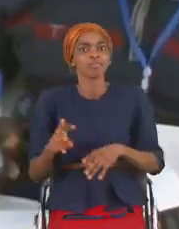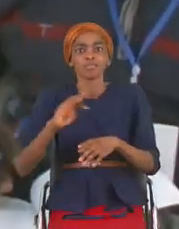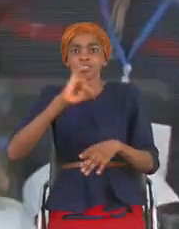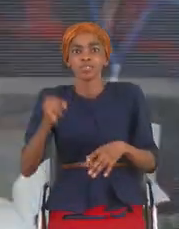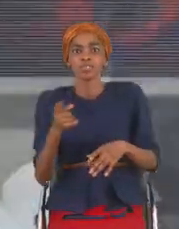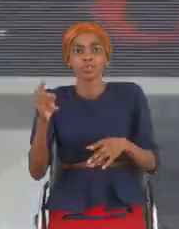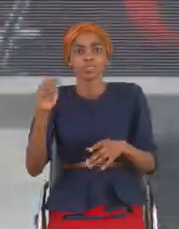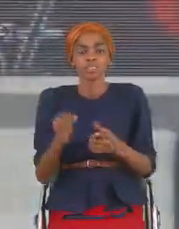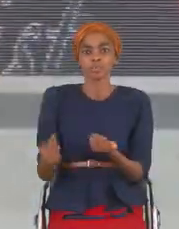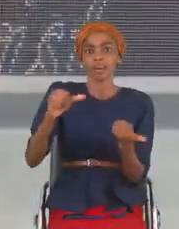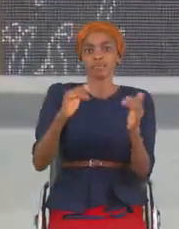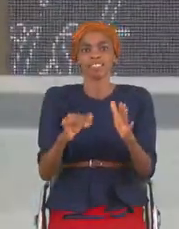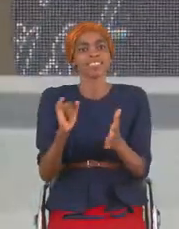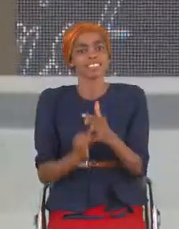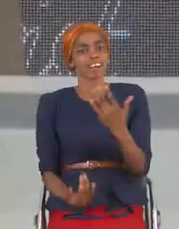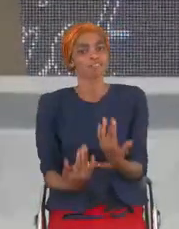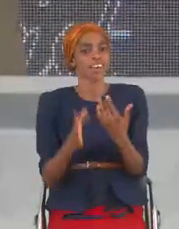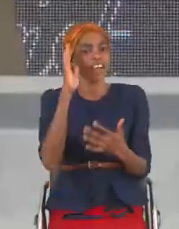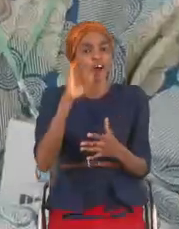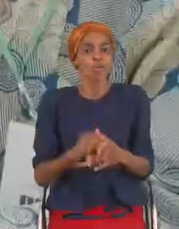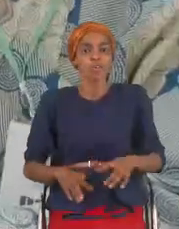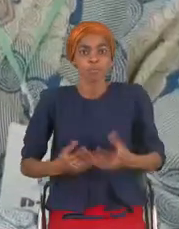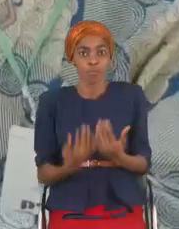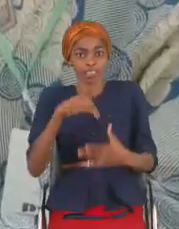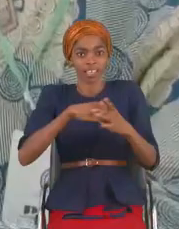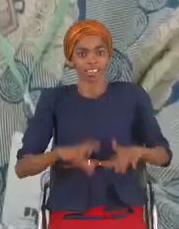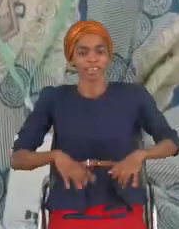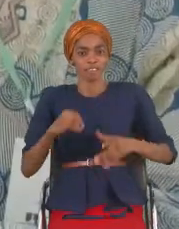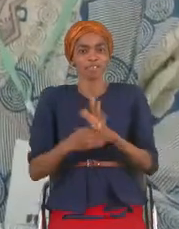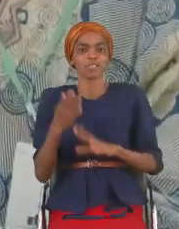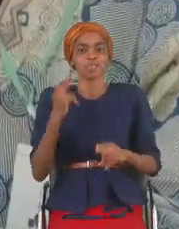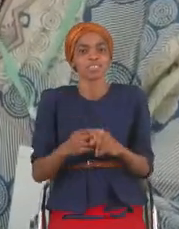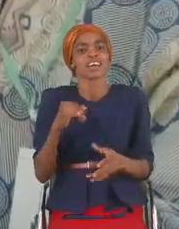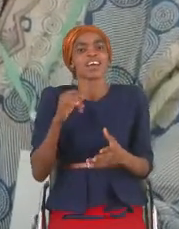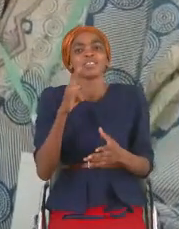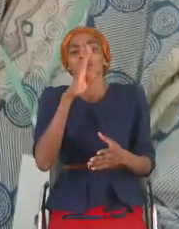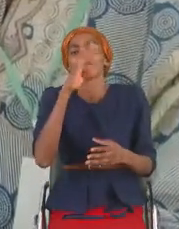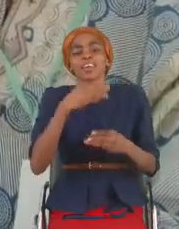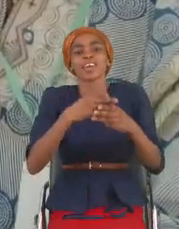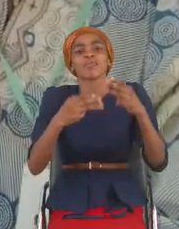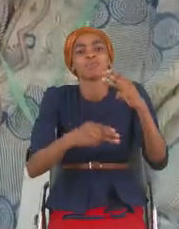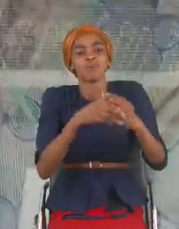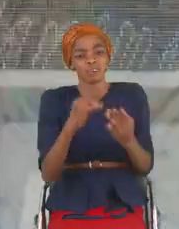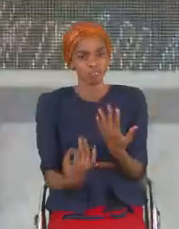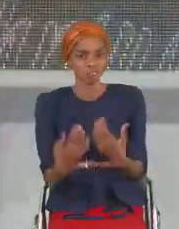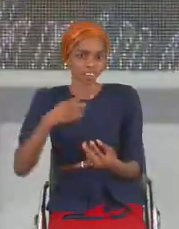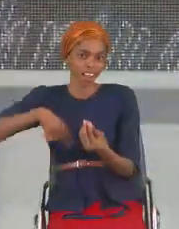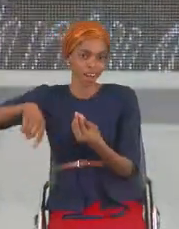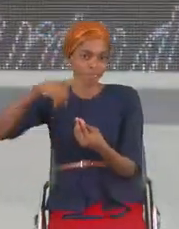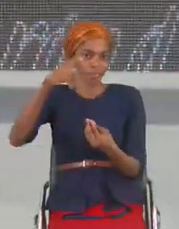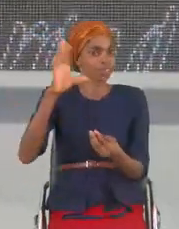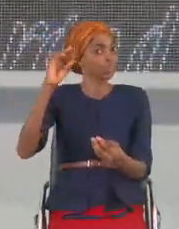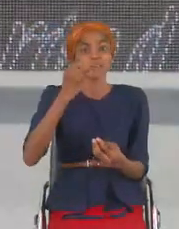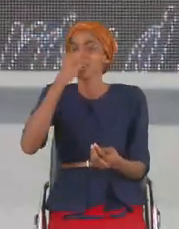fire in your life will burn in Jesus' name. He'll be a wall of fire around you. No evil